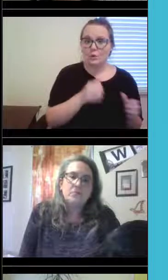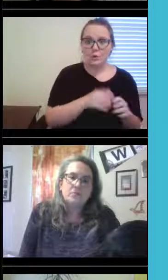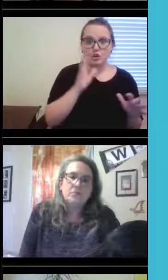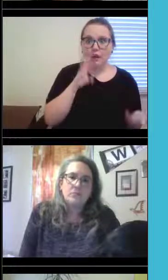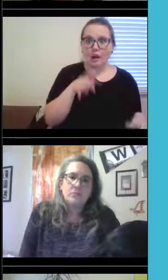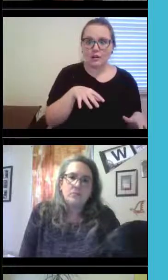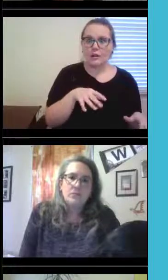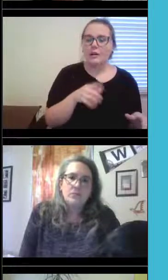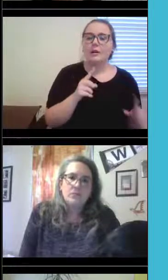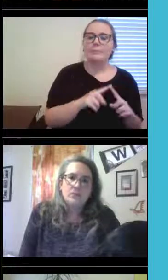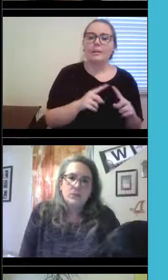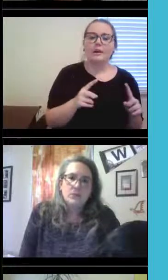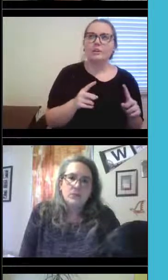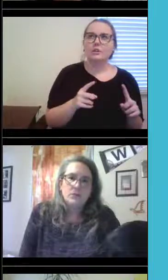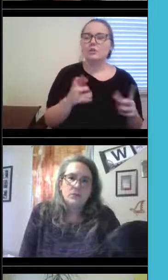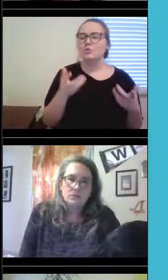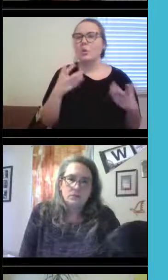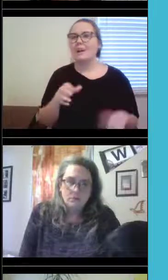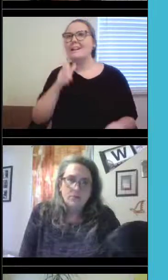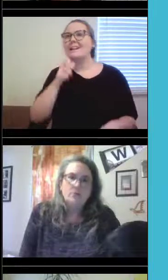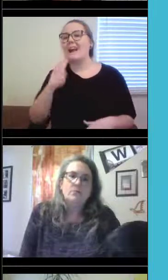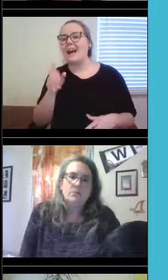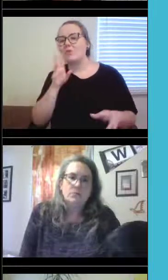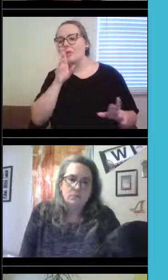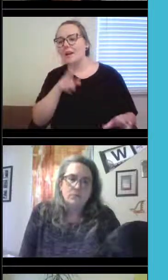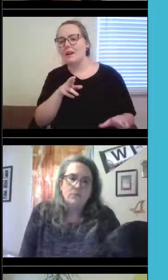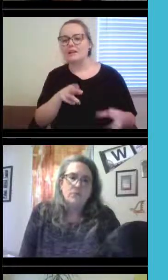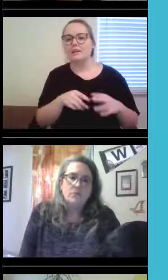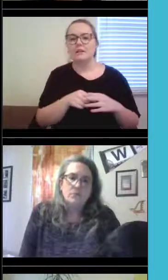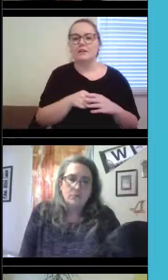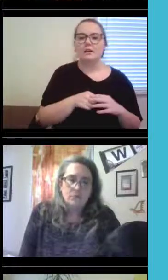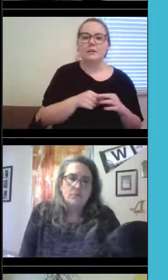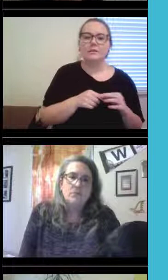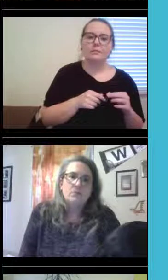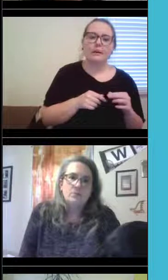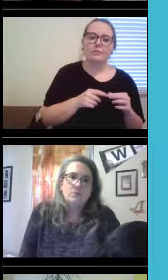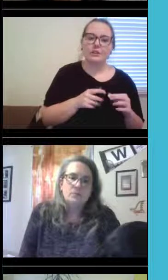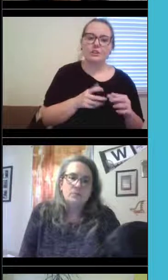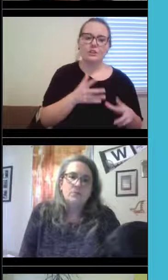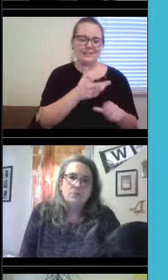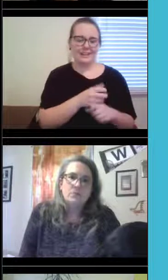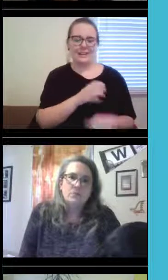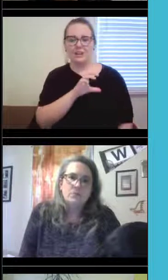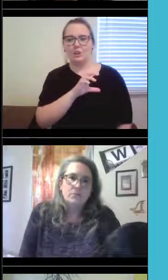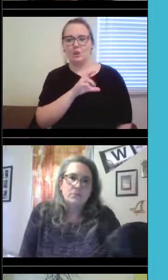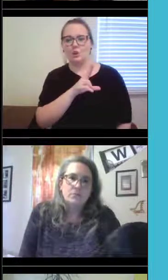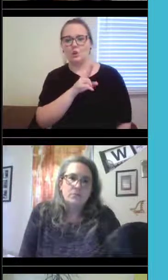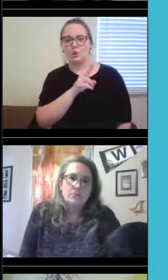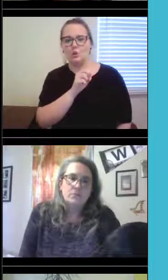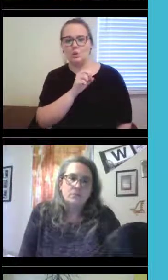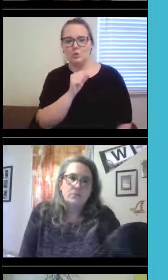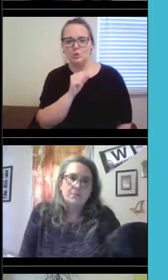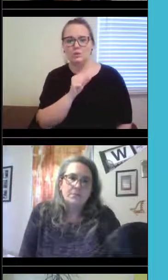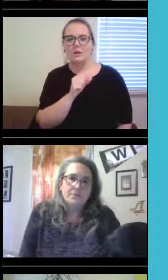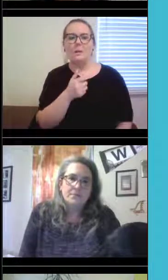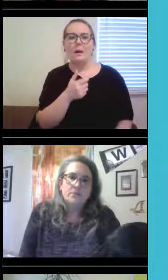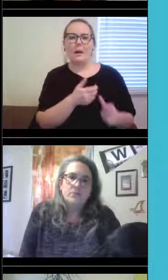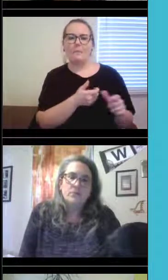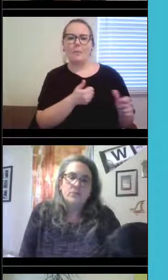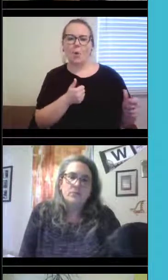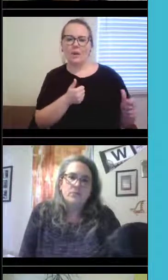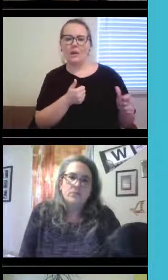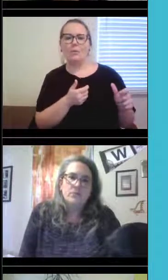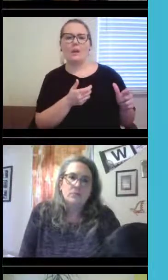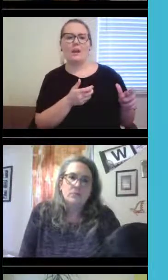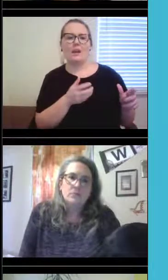you also don't want to not react. And it can just be very much taking the cues from that person, pulling away from them physically, sort of averting